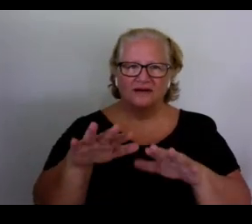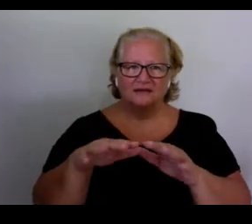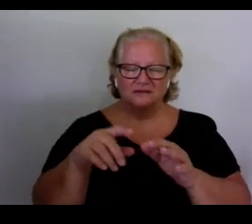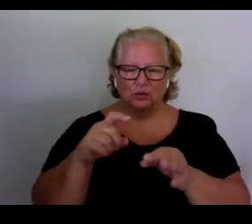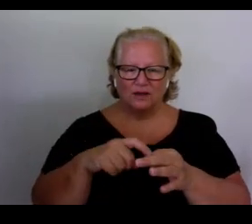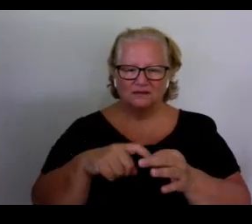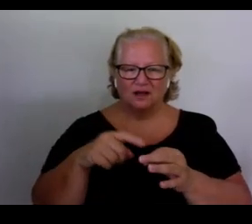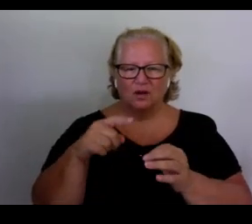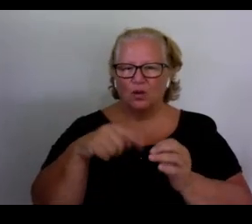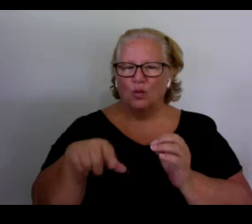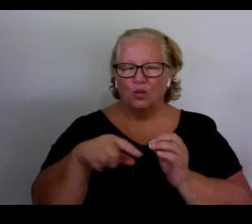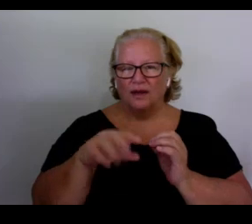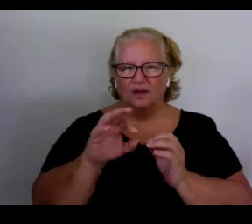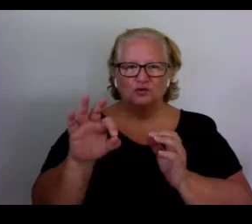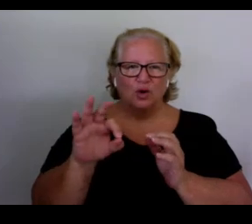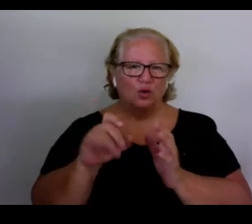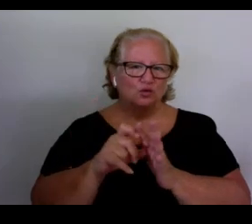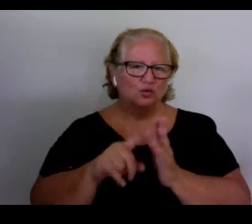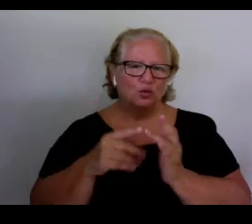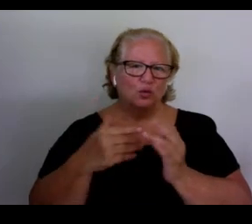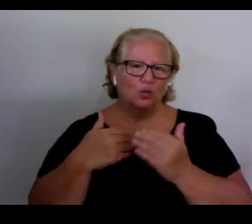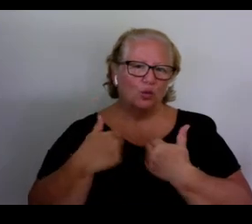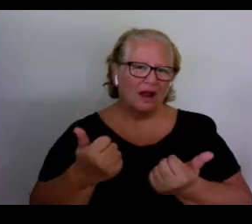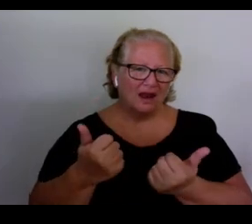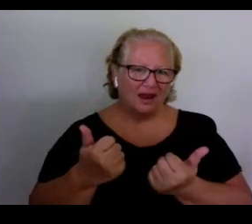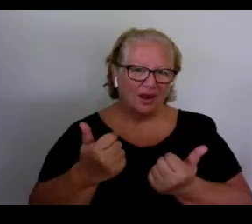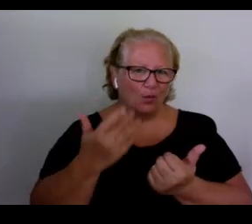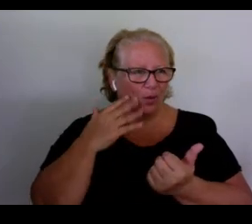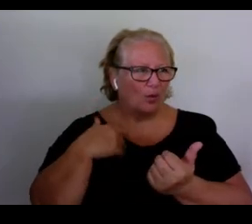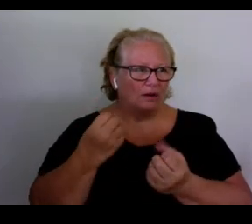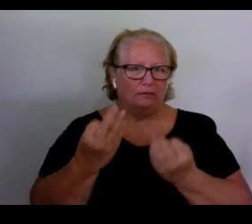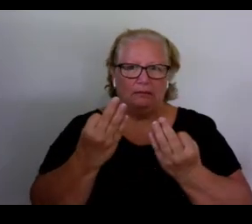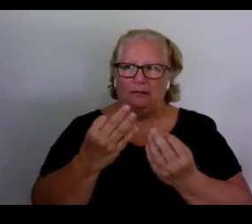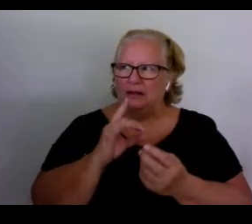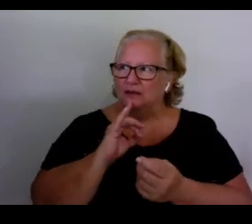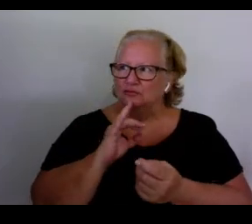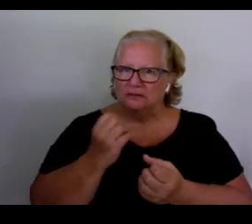so well when we don't have access to our electricity, our phone,